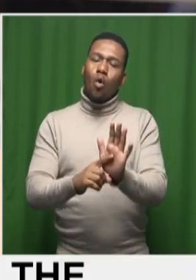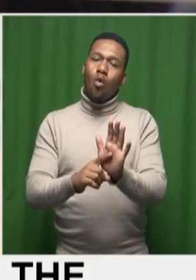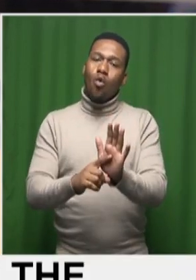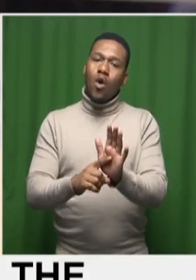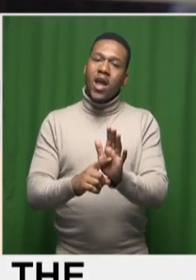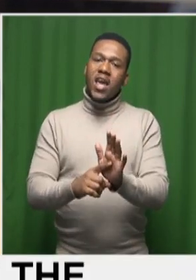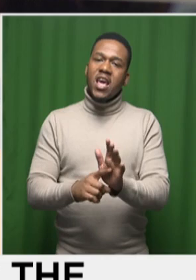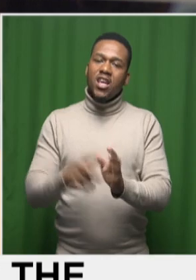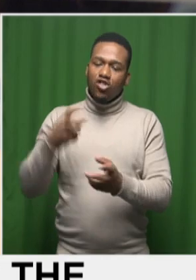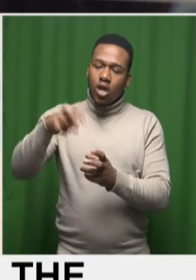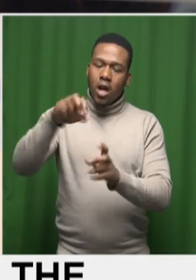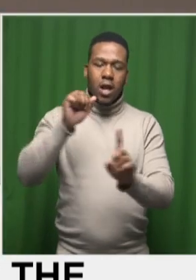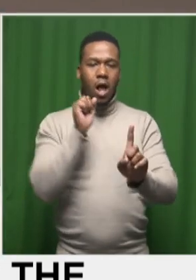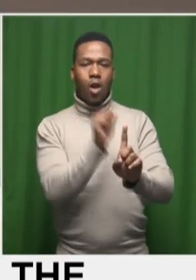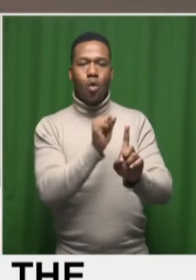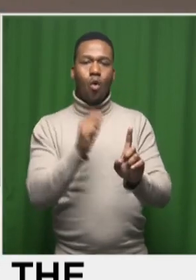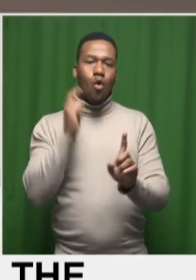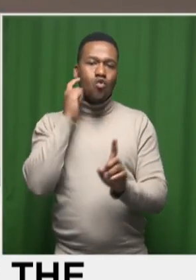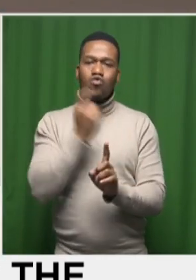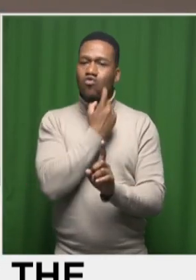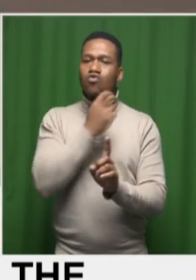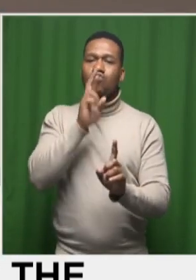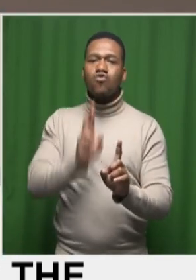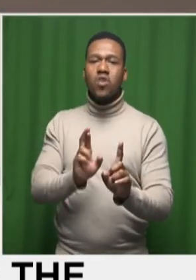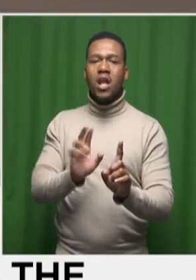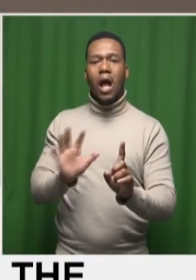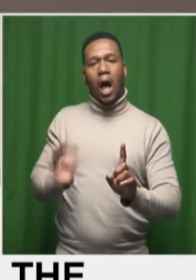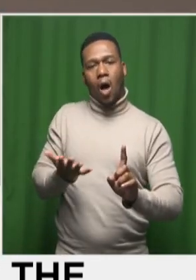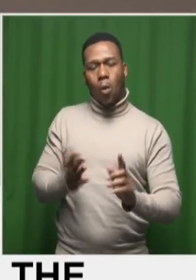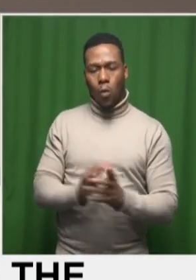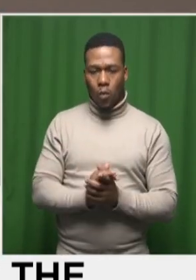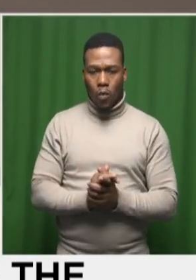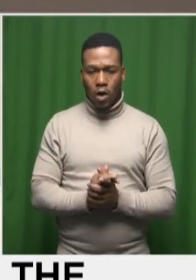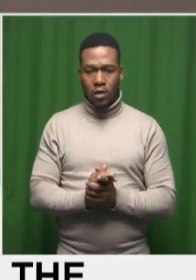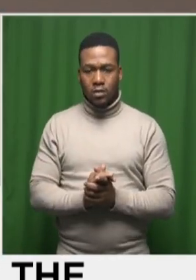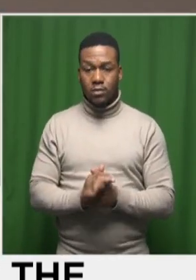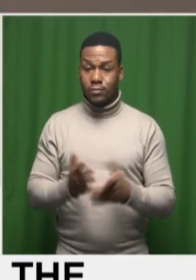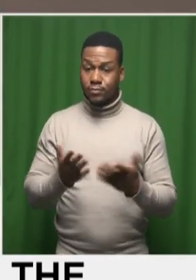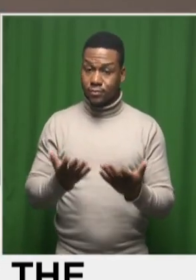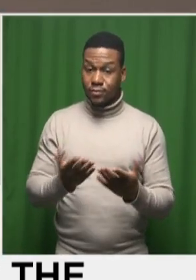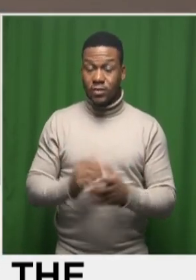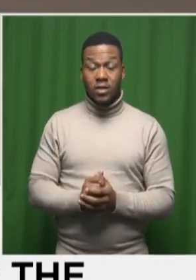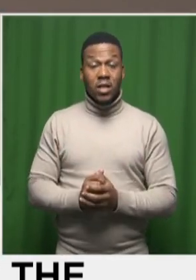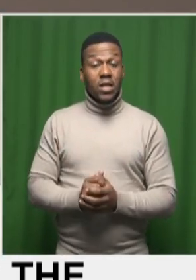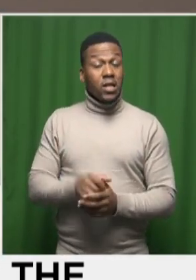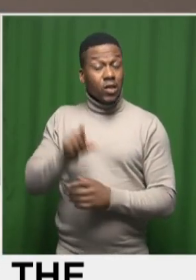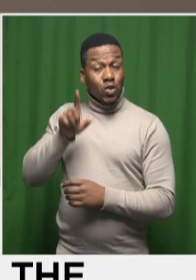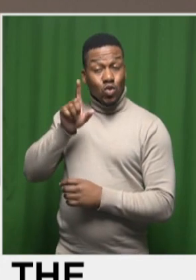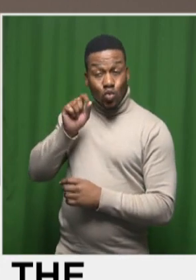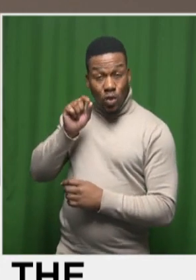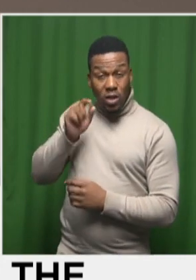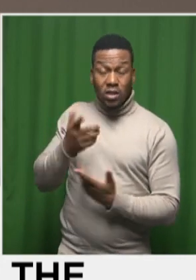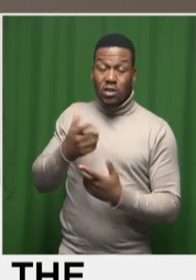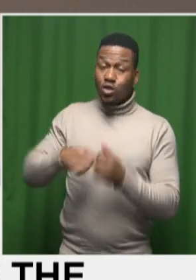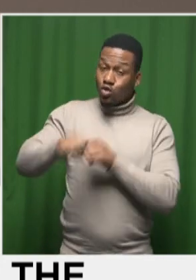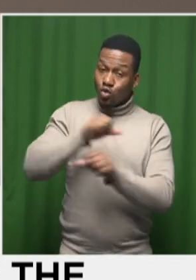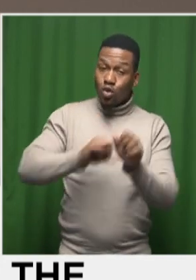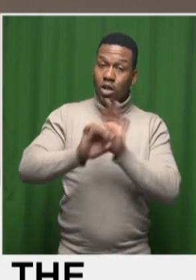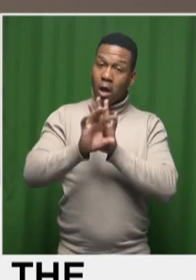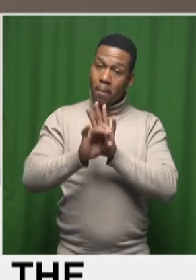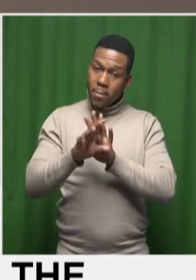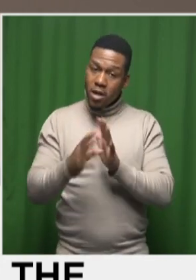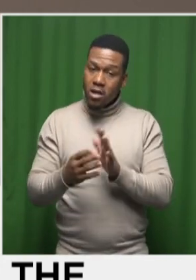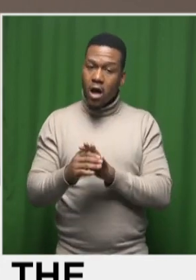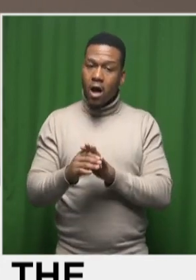and experiences? I think it's all in the messages, all in the tweets and the social media posts. And it wasn't